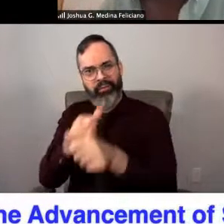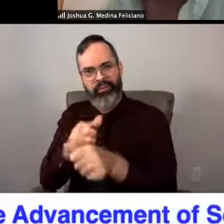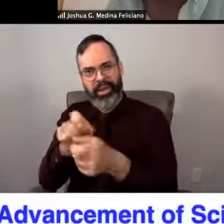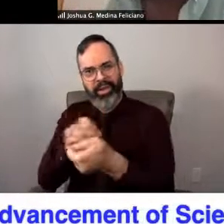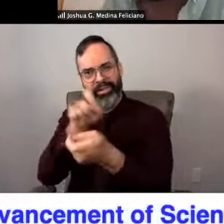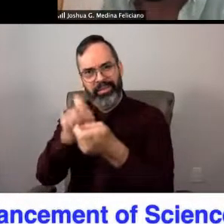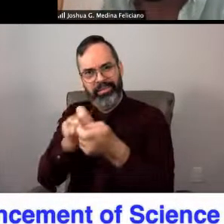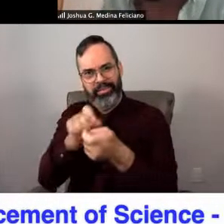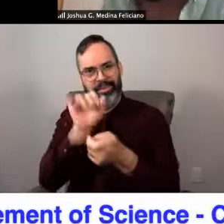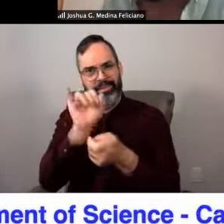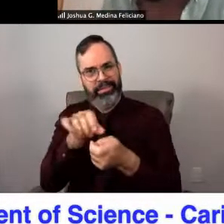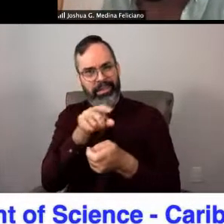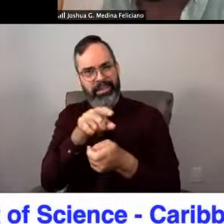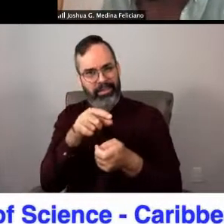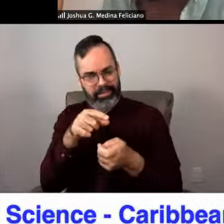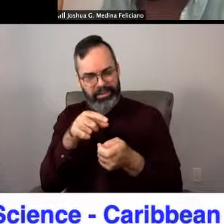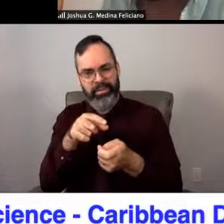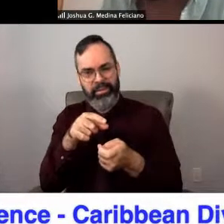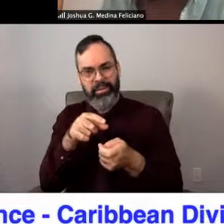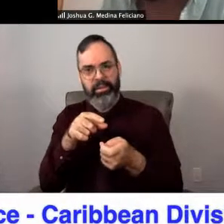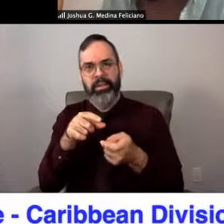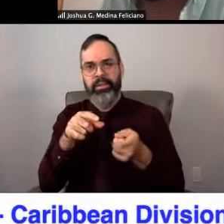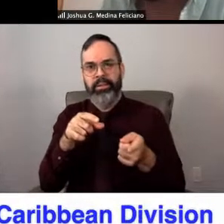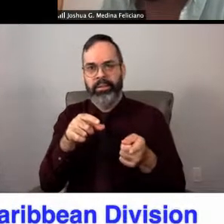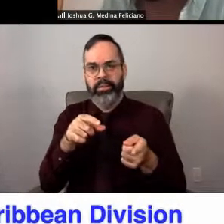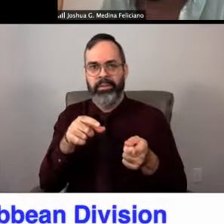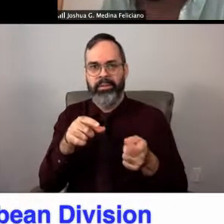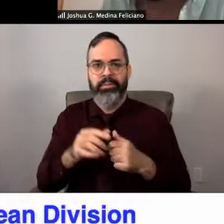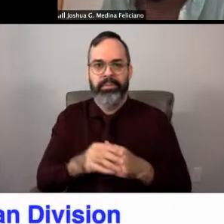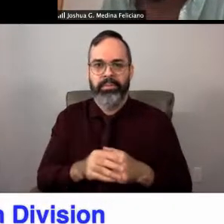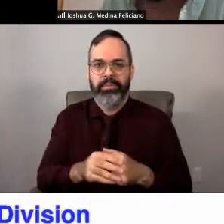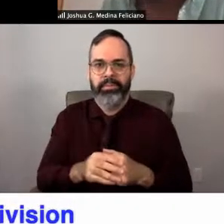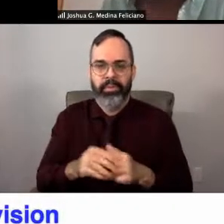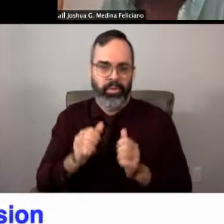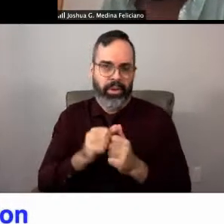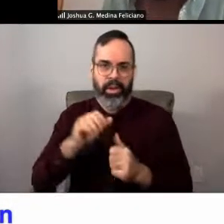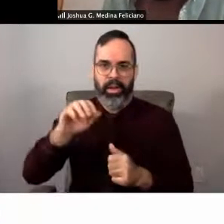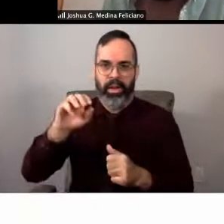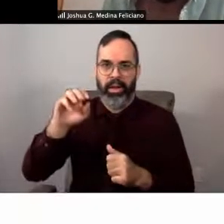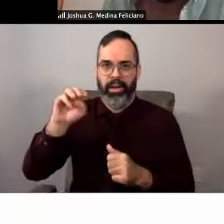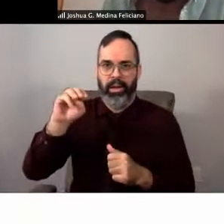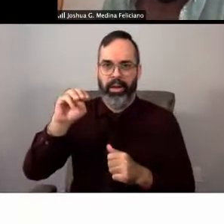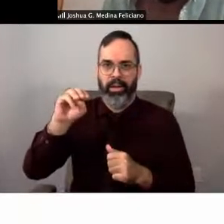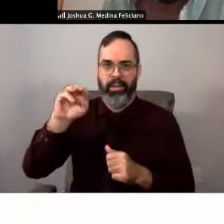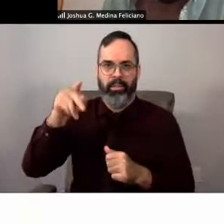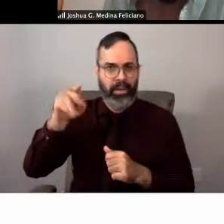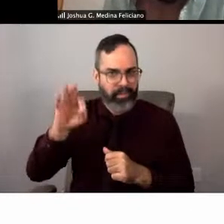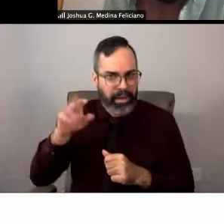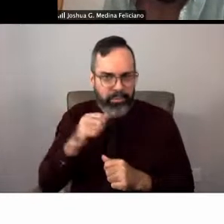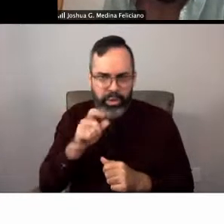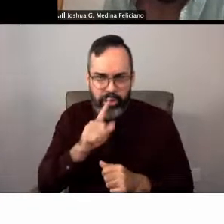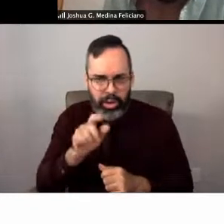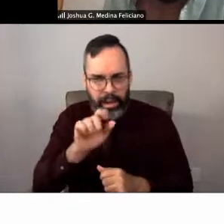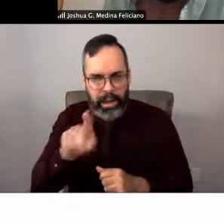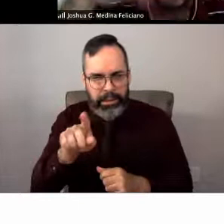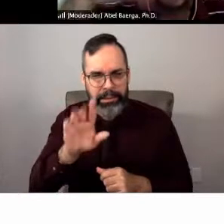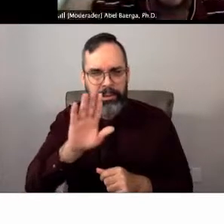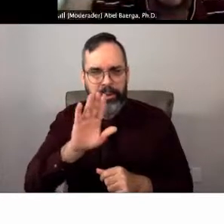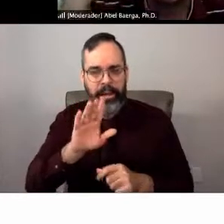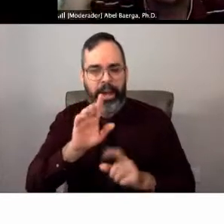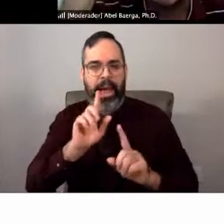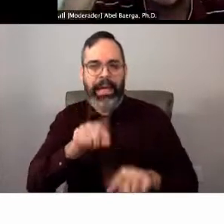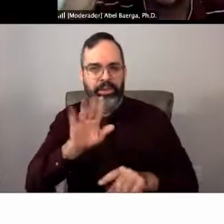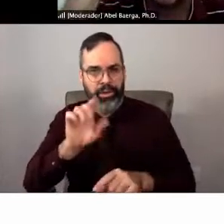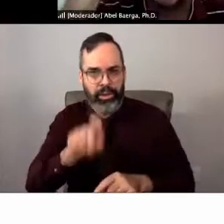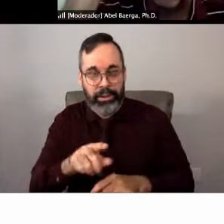we've seen with ORP and MTF. I don't know if that answers the question, but. So you do not think that all